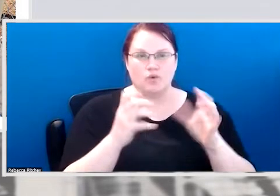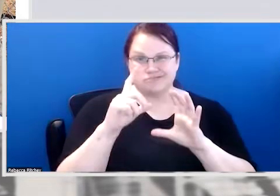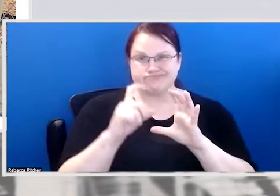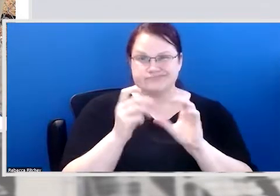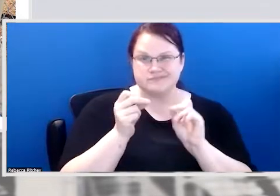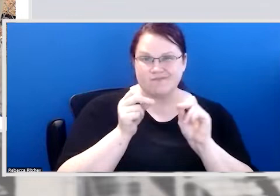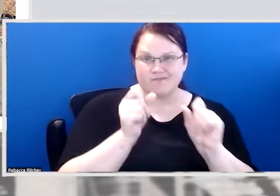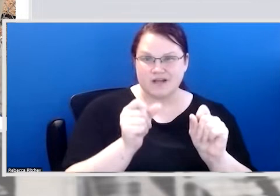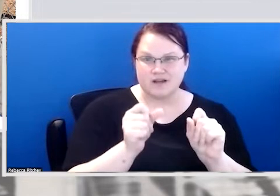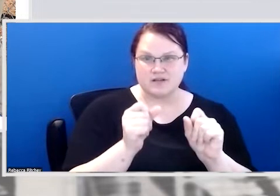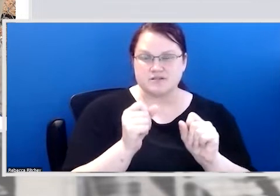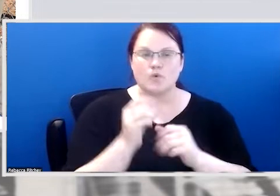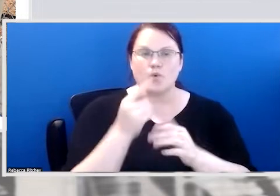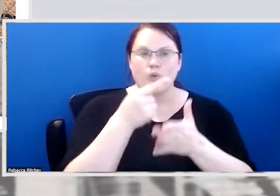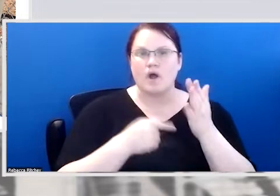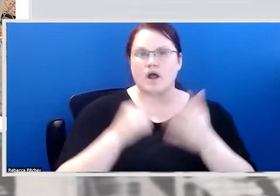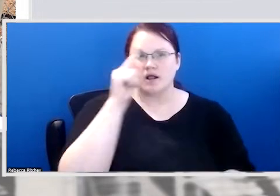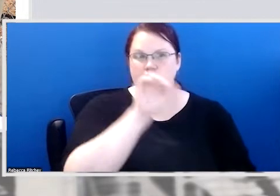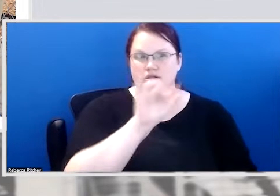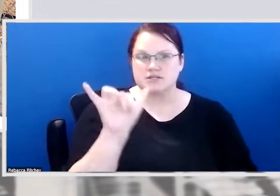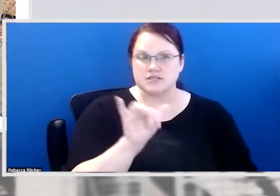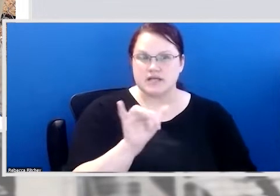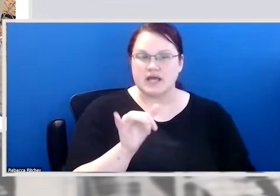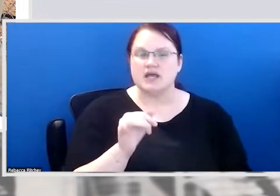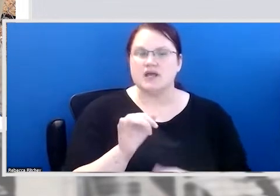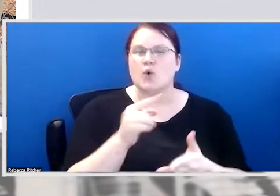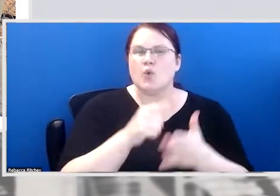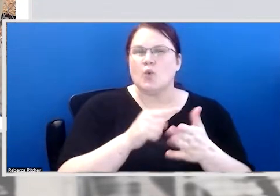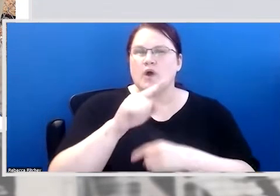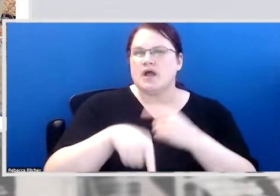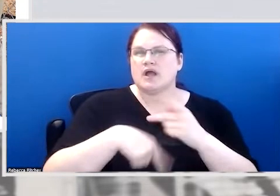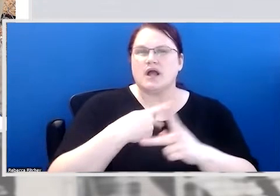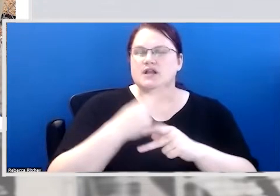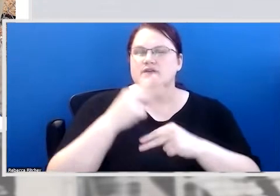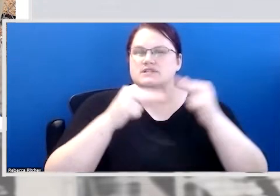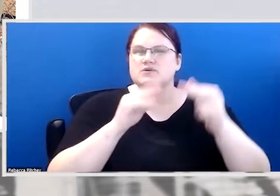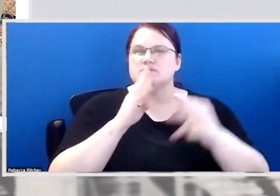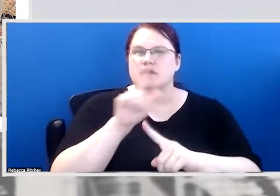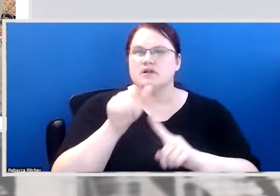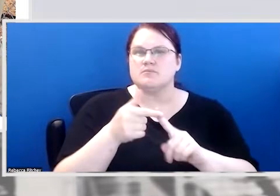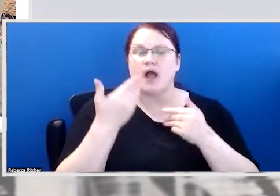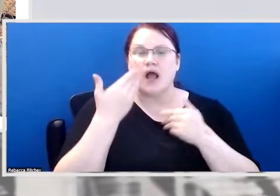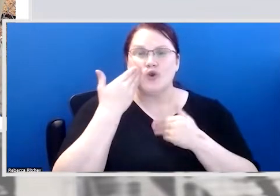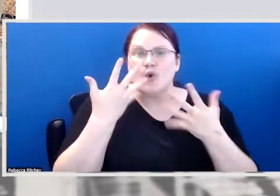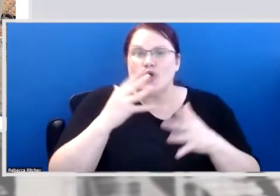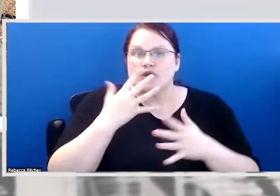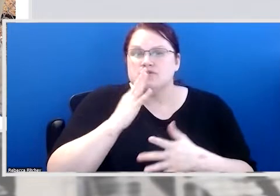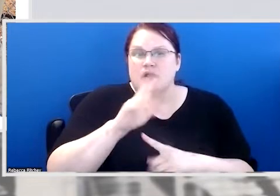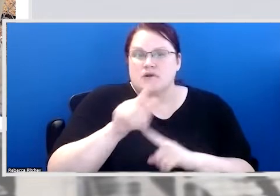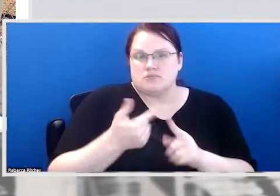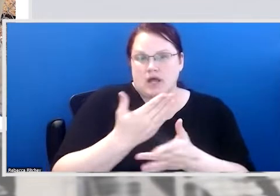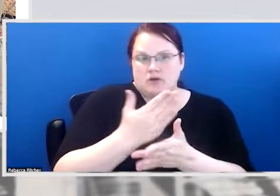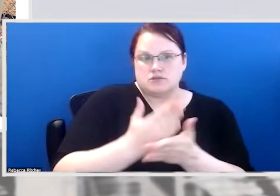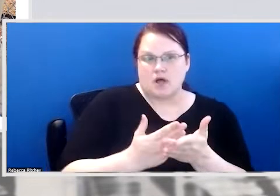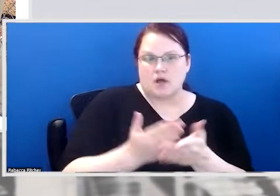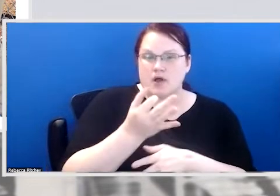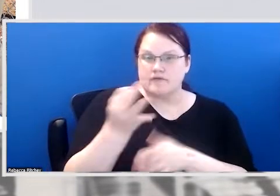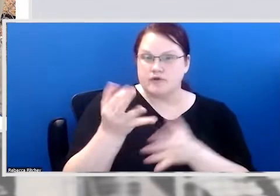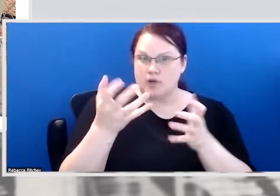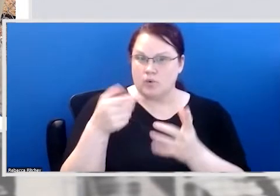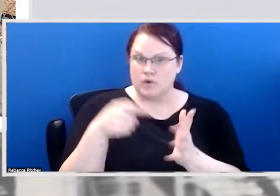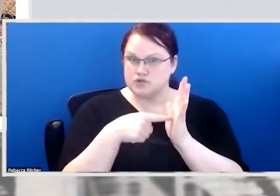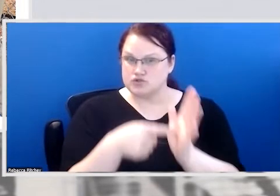like. What kinds of facilities are we talking about? And I know I referenced many of them. A couple that I just want to point